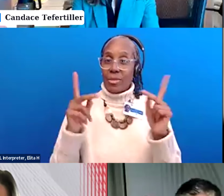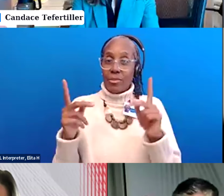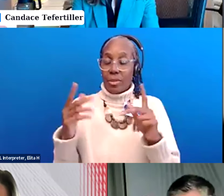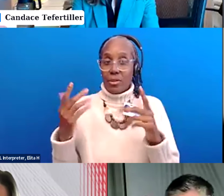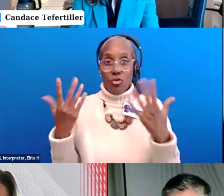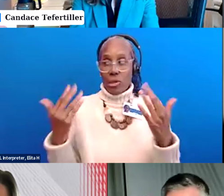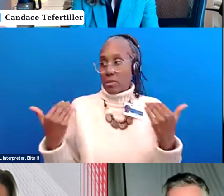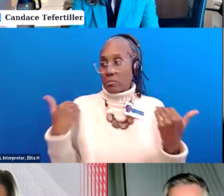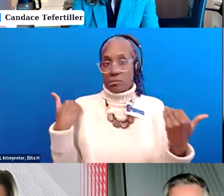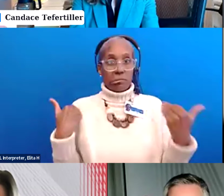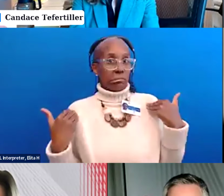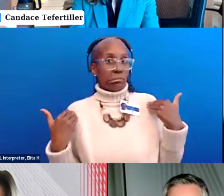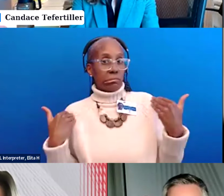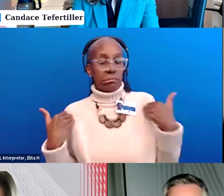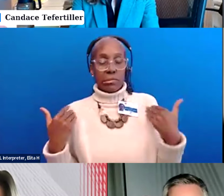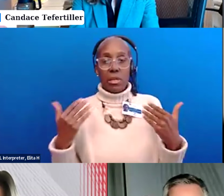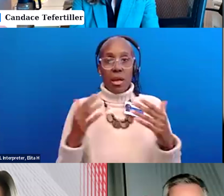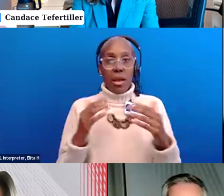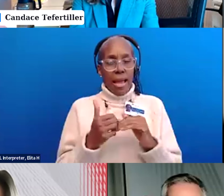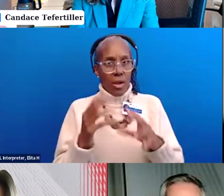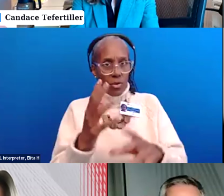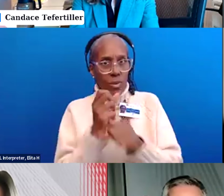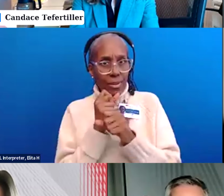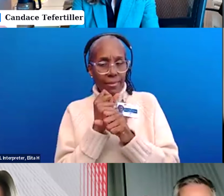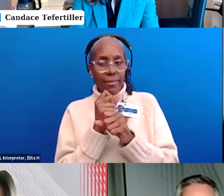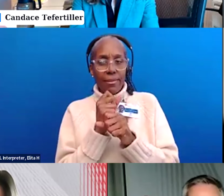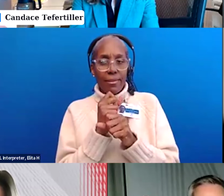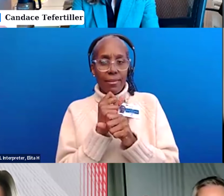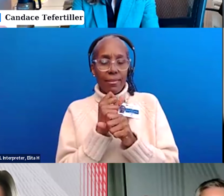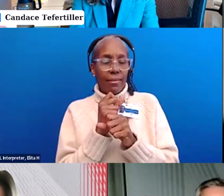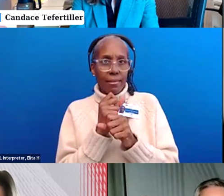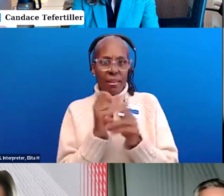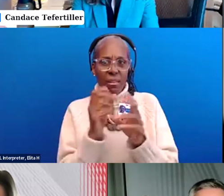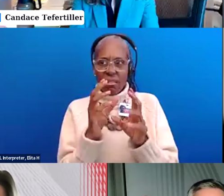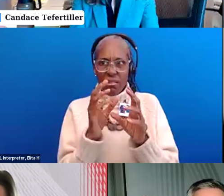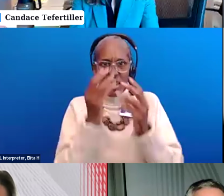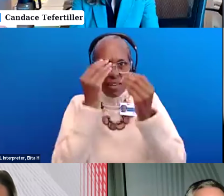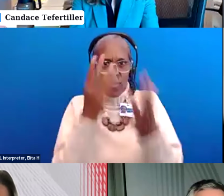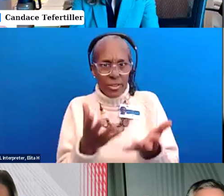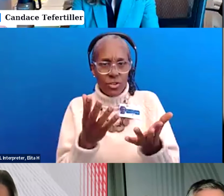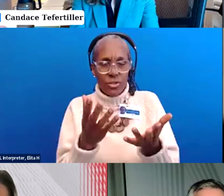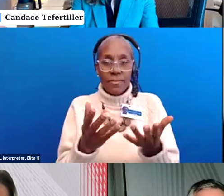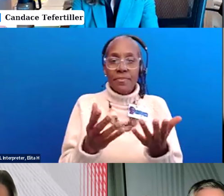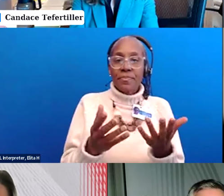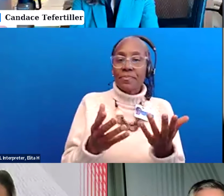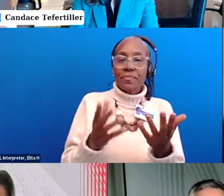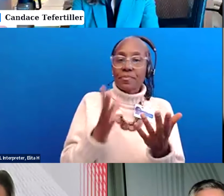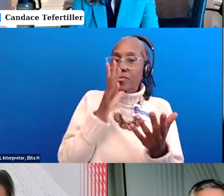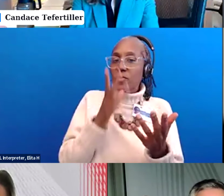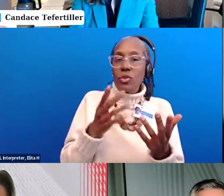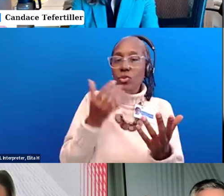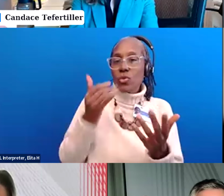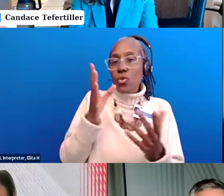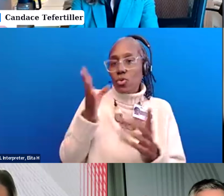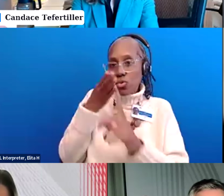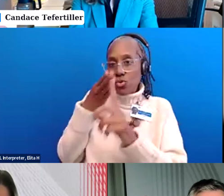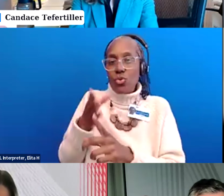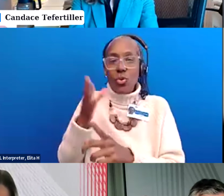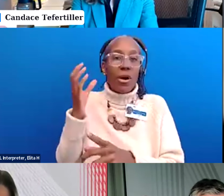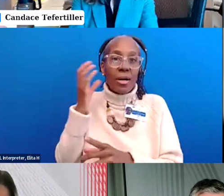starting to ask us how this will happen. Indeed, and I don't want them to call your personal cell phone